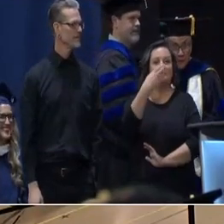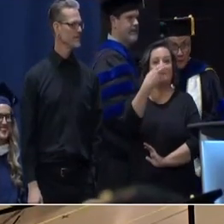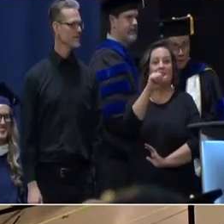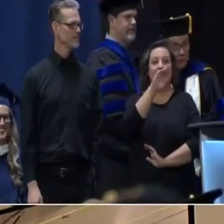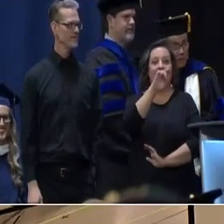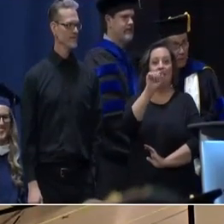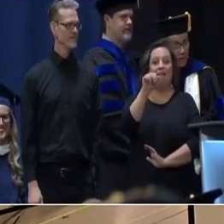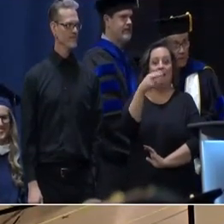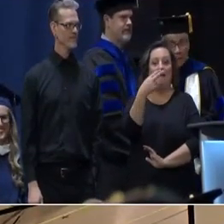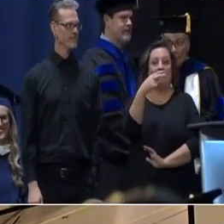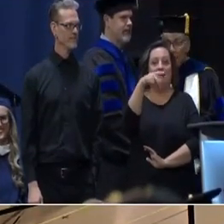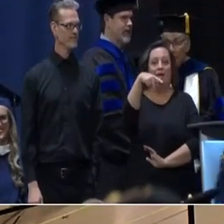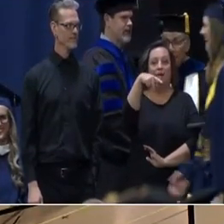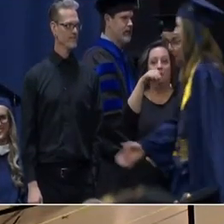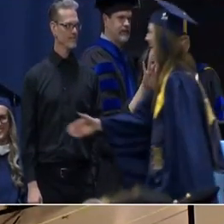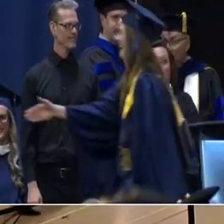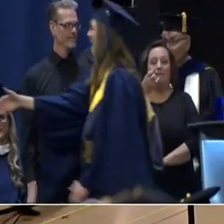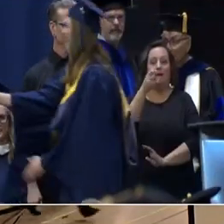Hannah Pfeiffer.